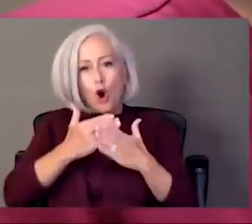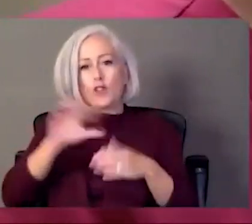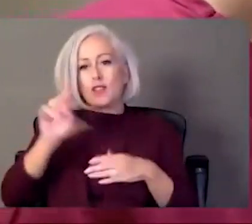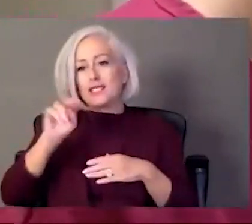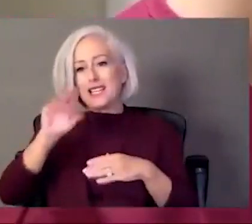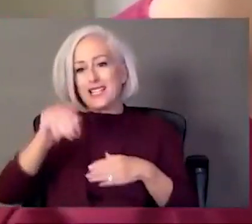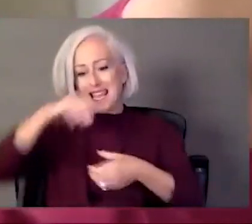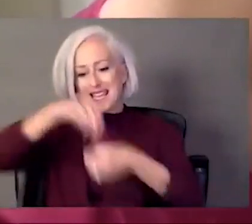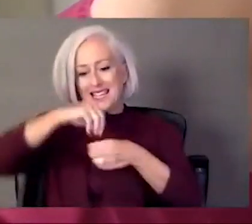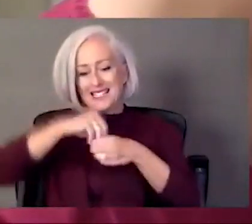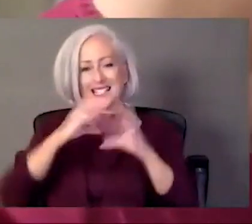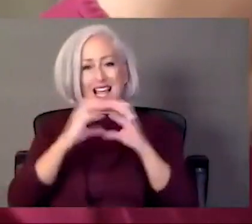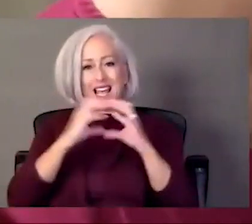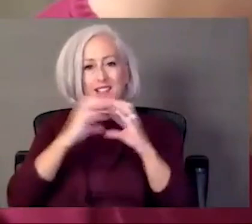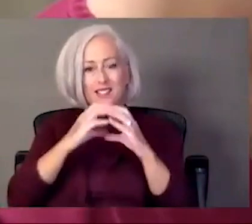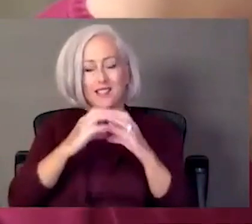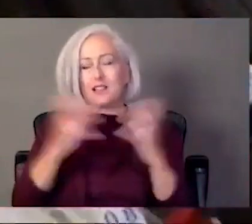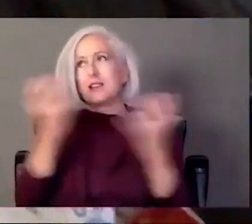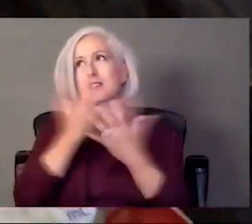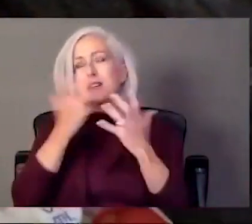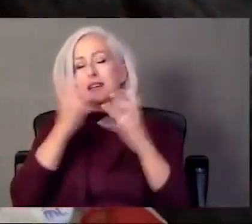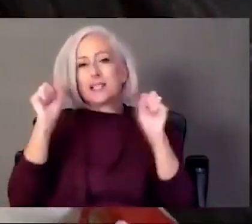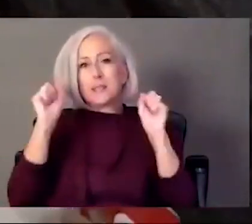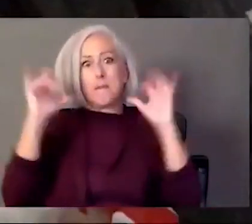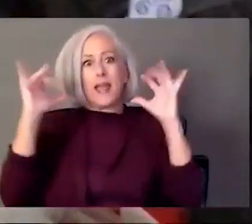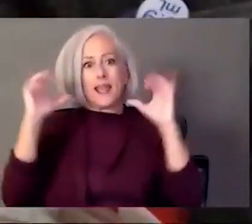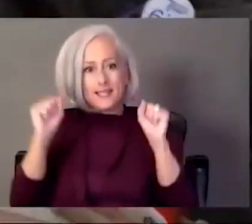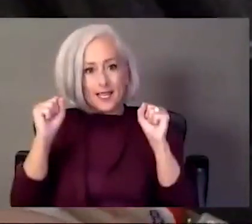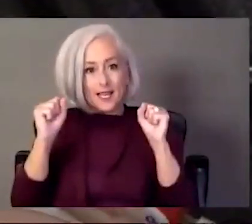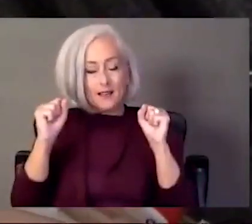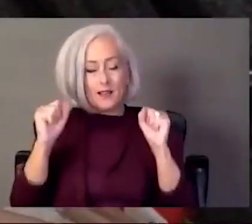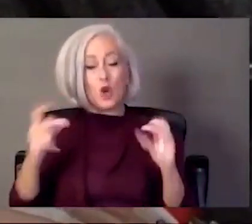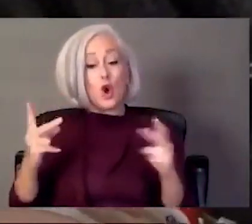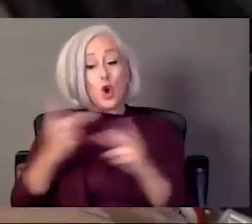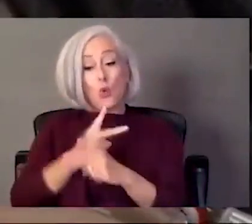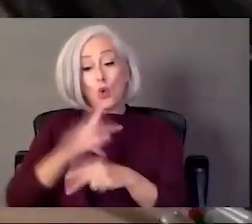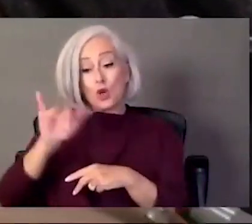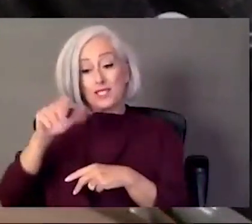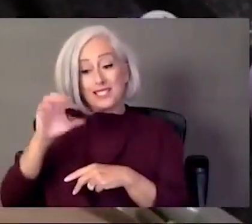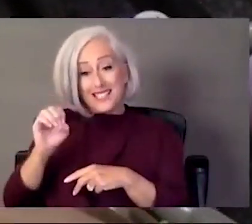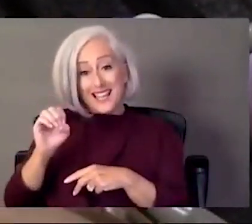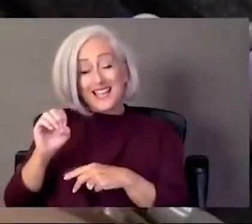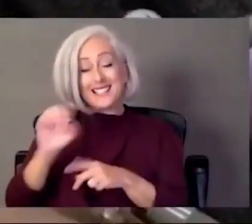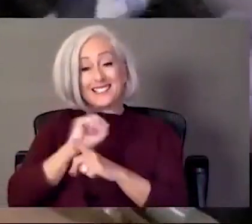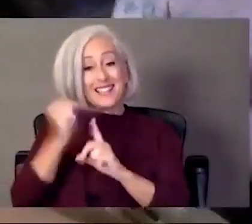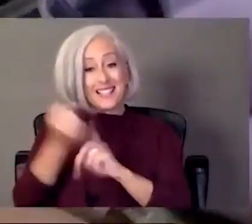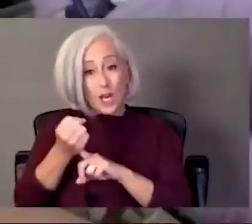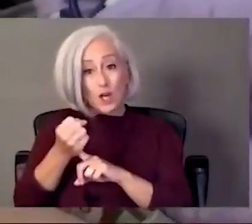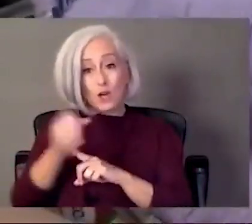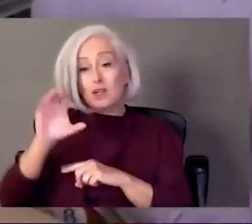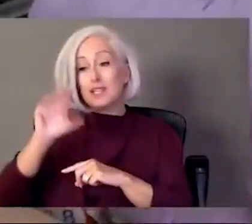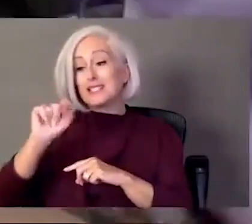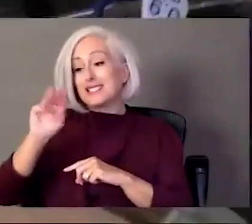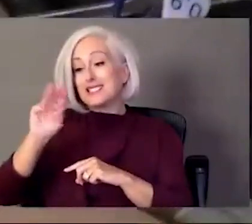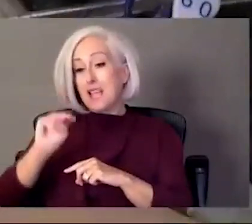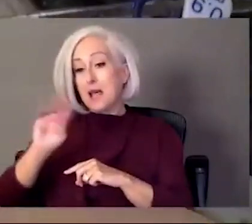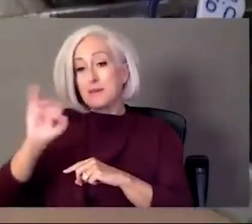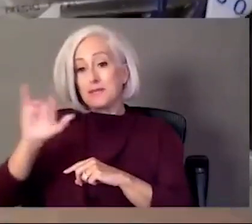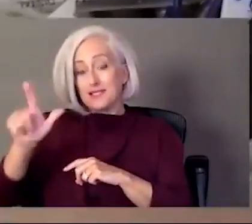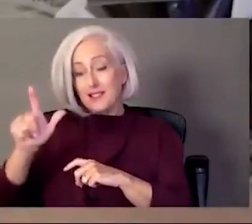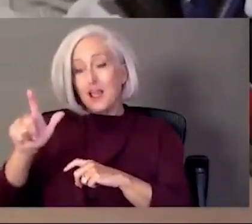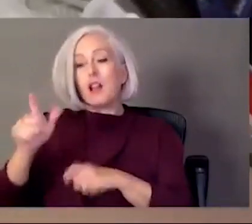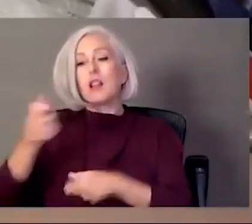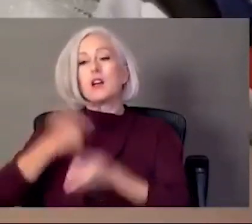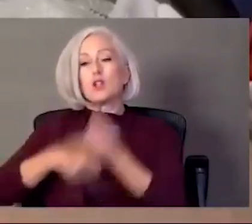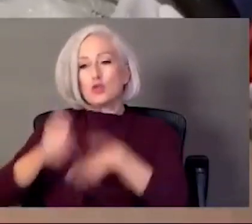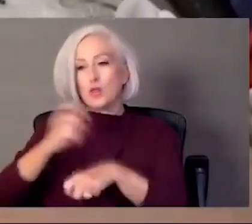remarkable. And in the worst case scenario, patients who had a stem cell transplant but relapsed, or patients who were not candidates for a transplant